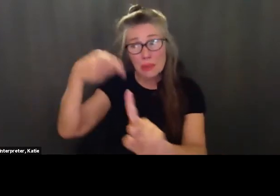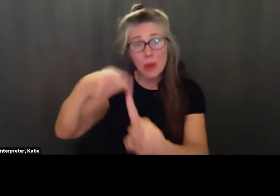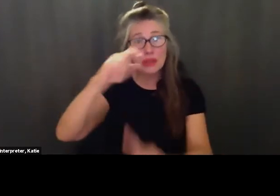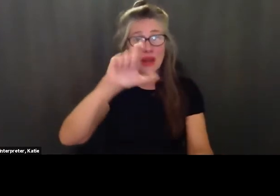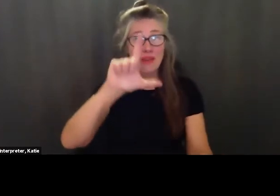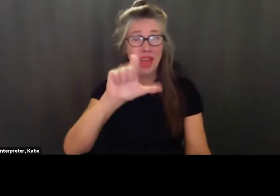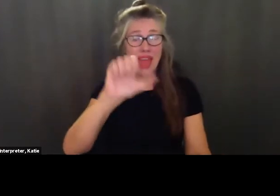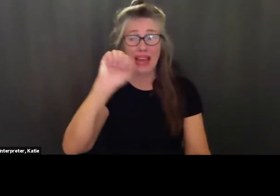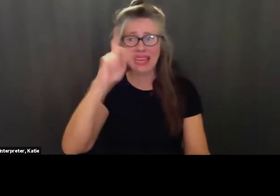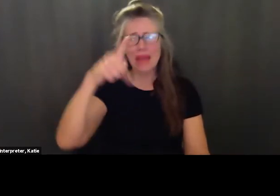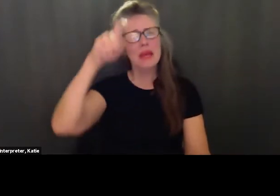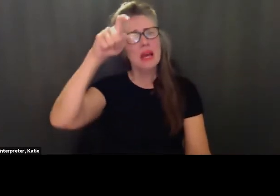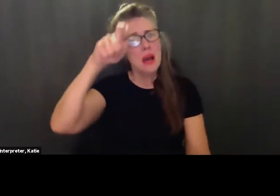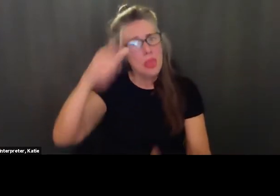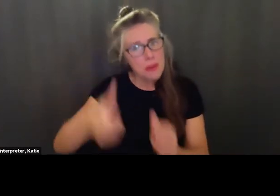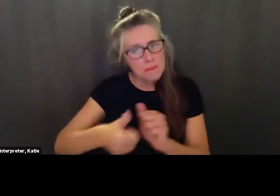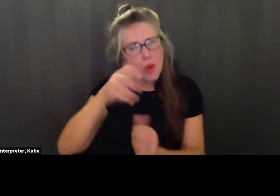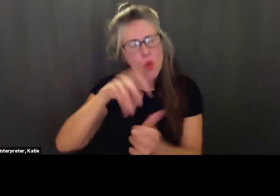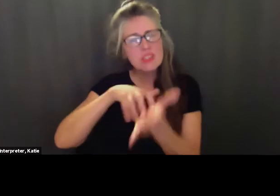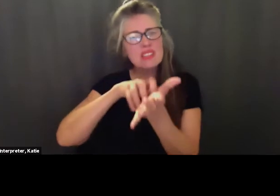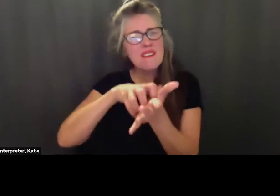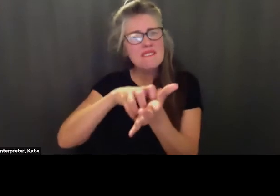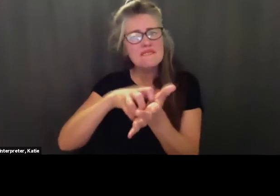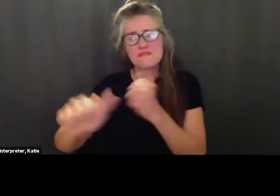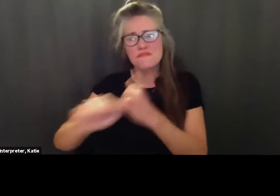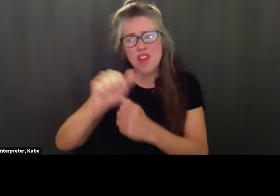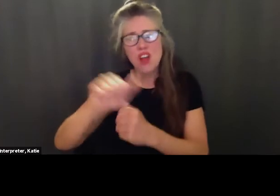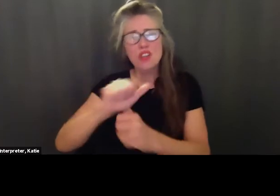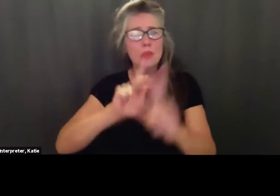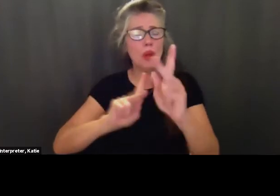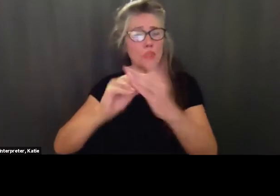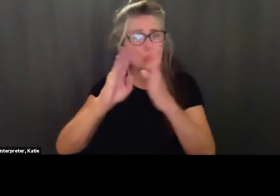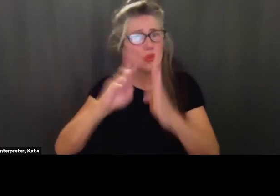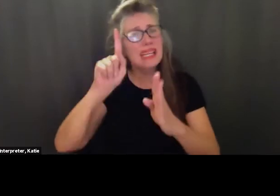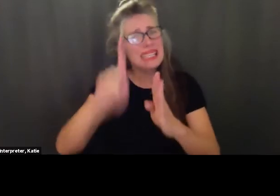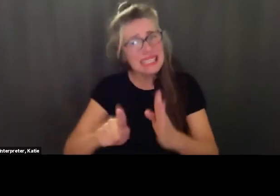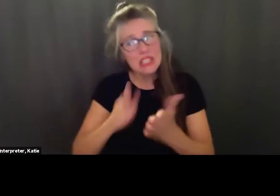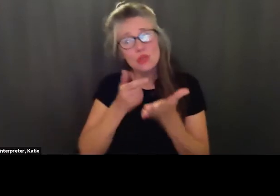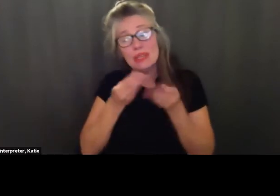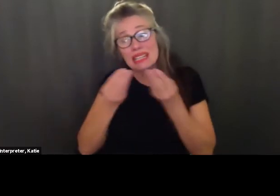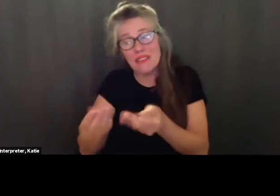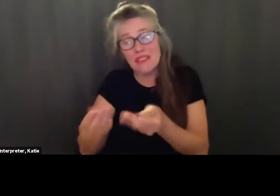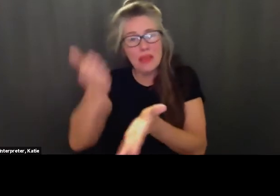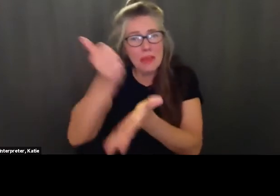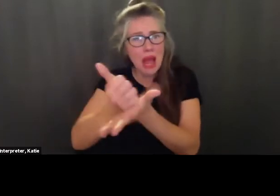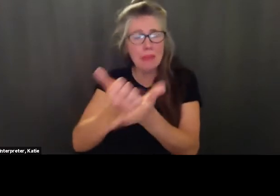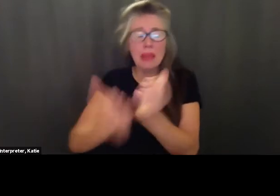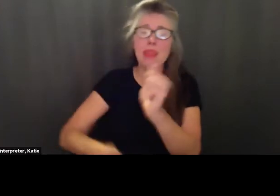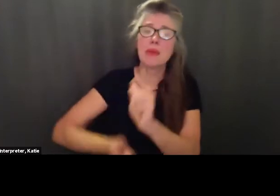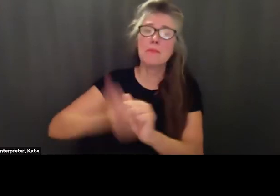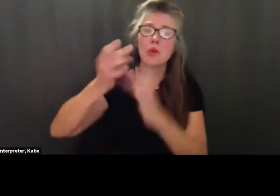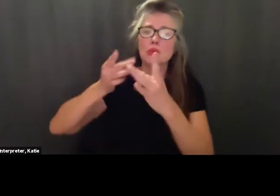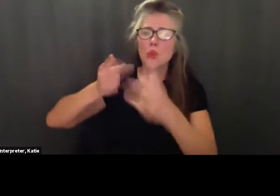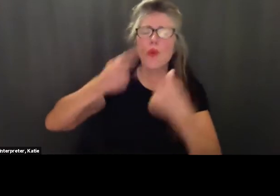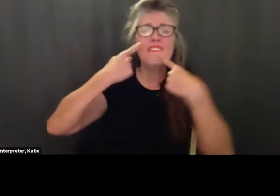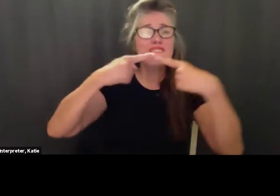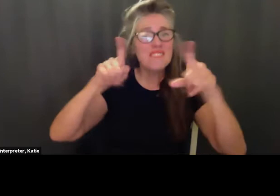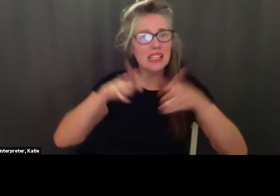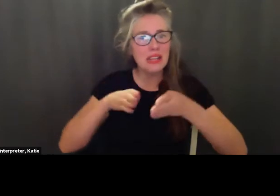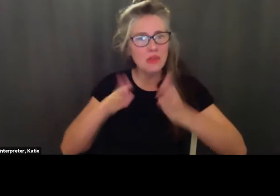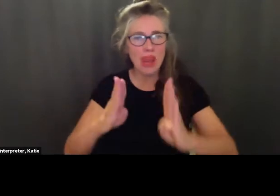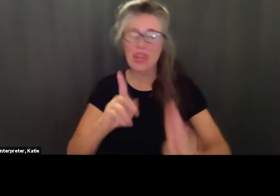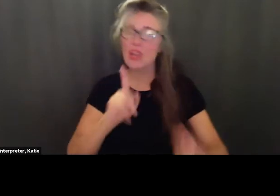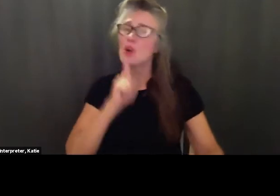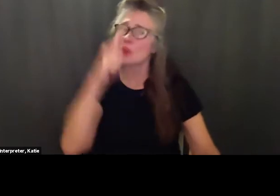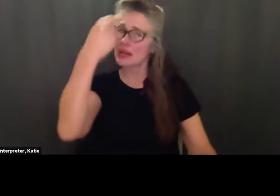we help these most vulnerable students in the most effective way. And there is one thing that I think our district's Achilles